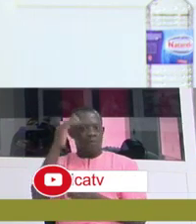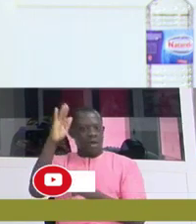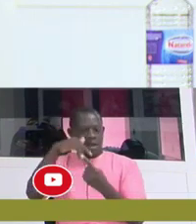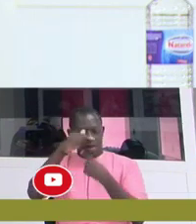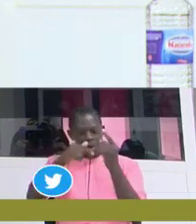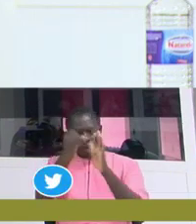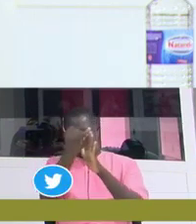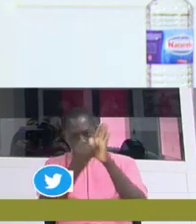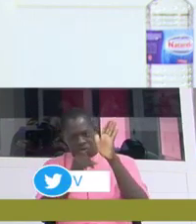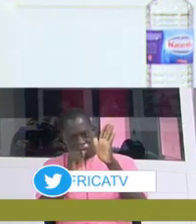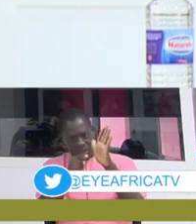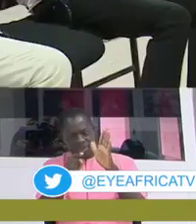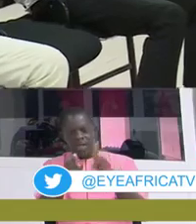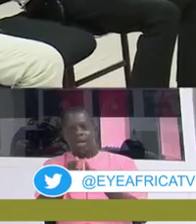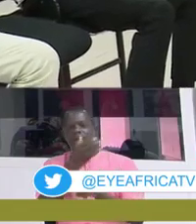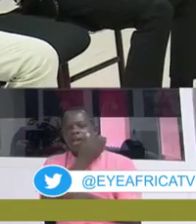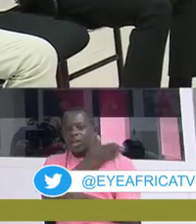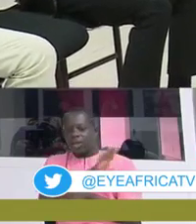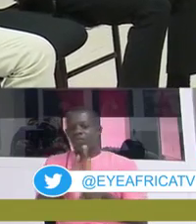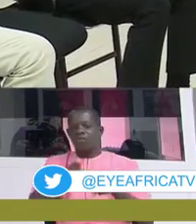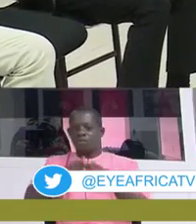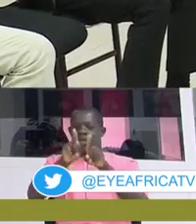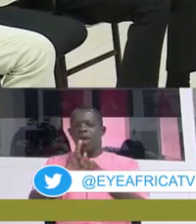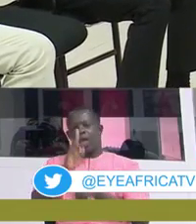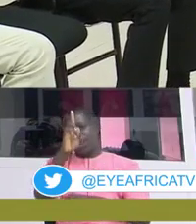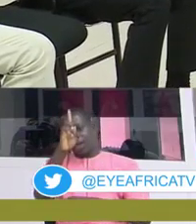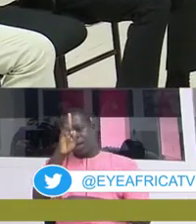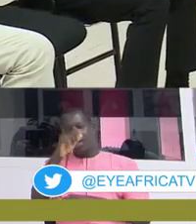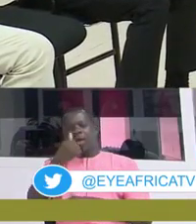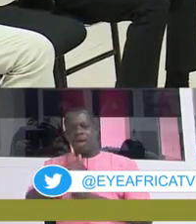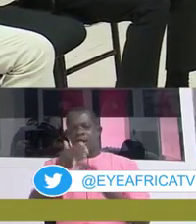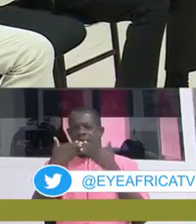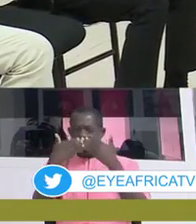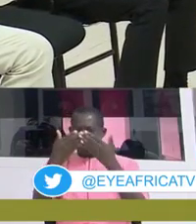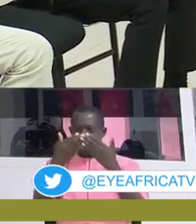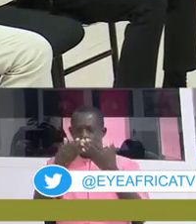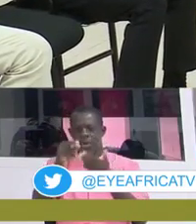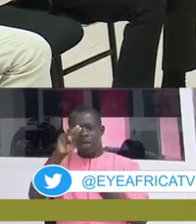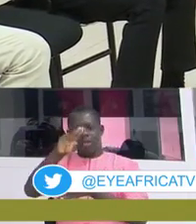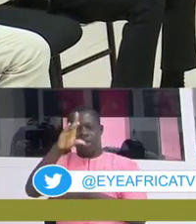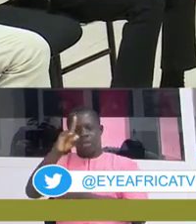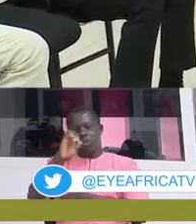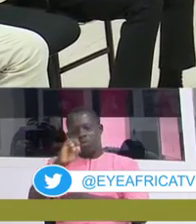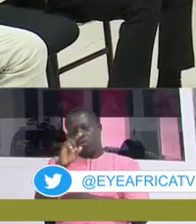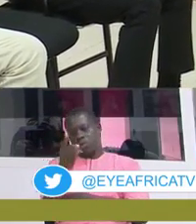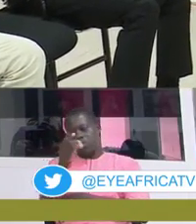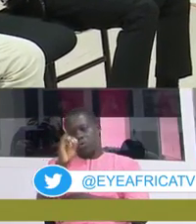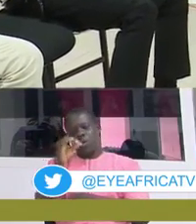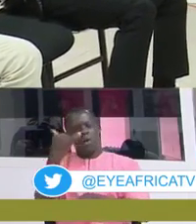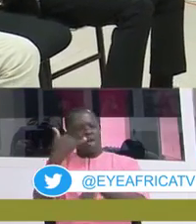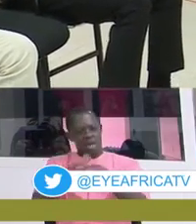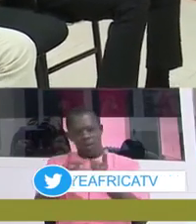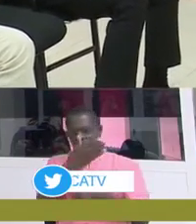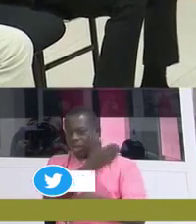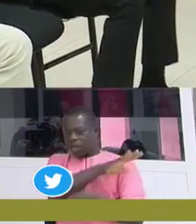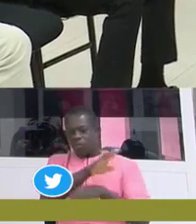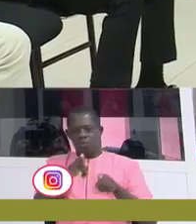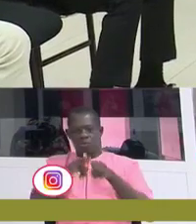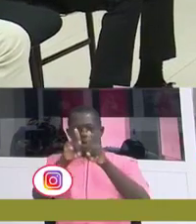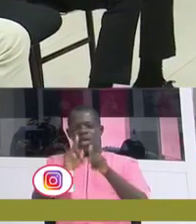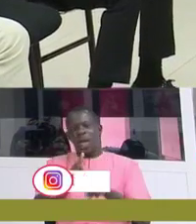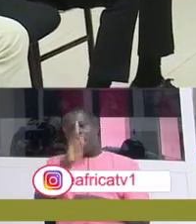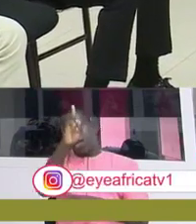Yabula alabulu. And leave it in the hands of God. Kayoko. I said to him that. Ndongo. Ndongo, I will not leave this